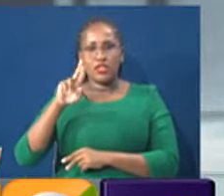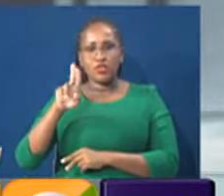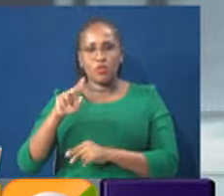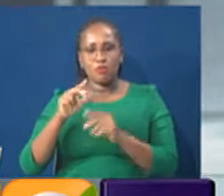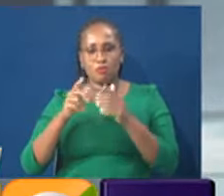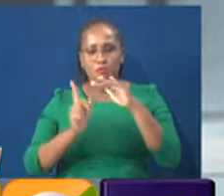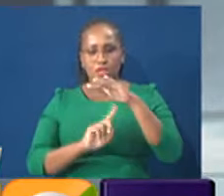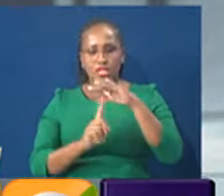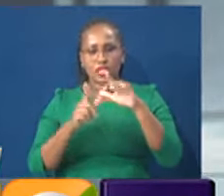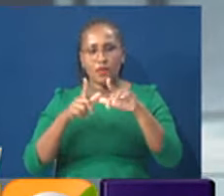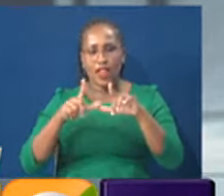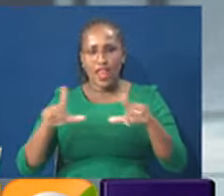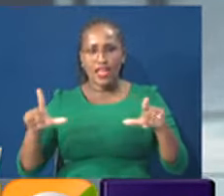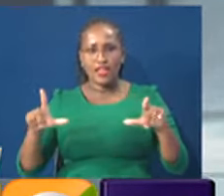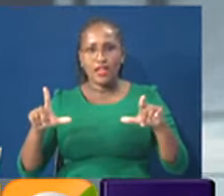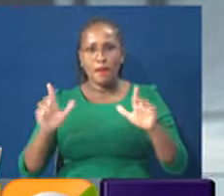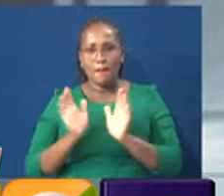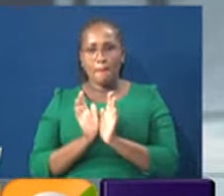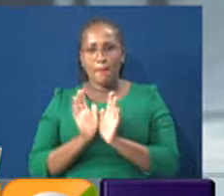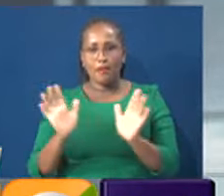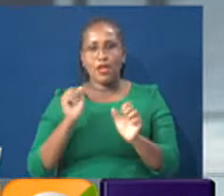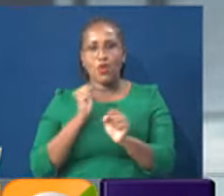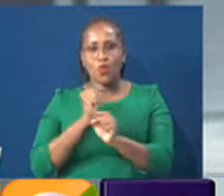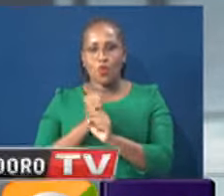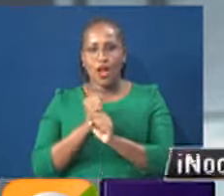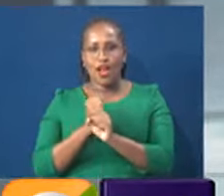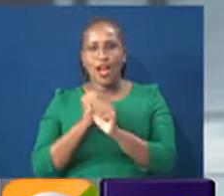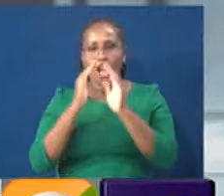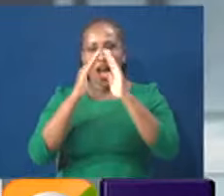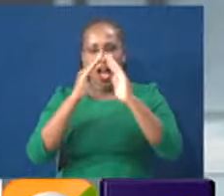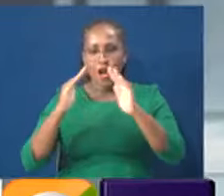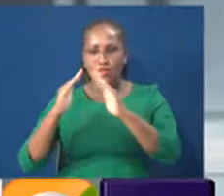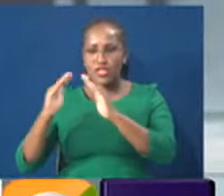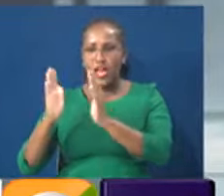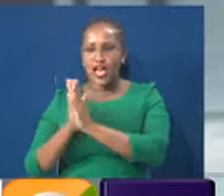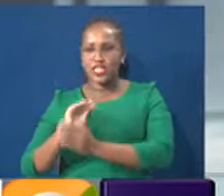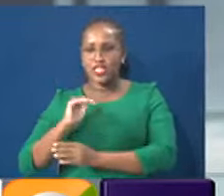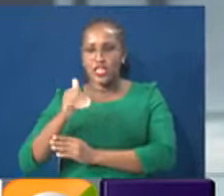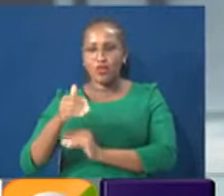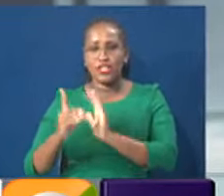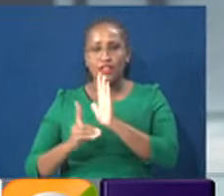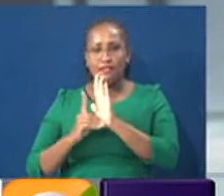Land, Public Works, Housing and Urban Development.